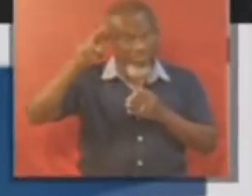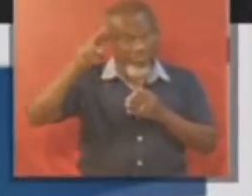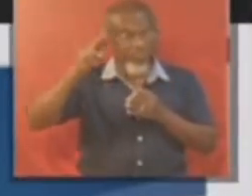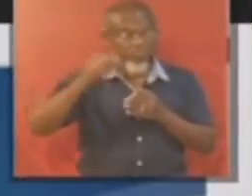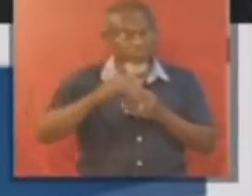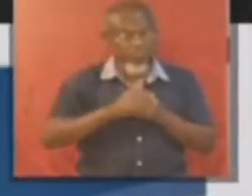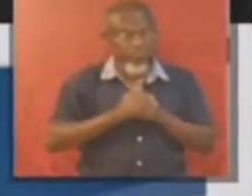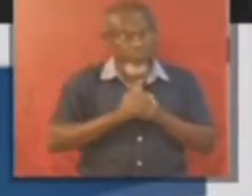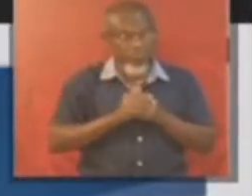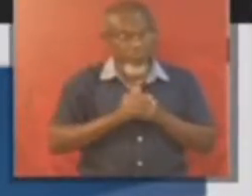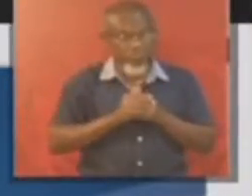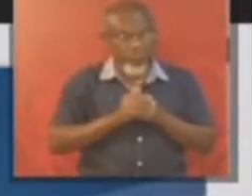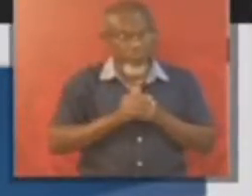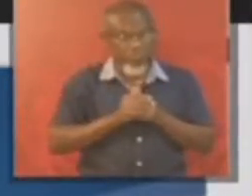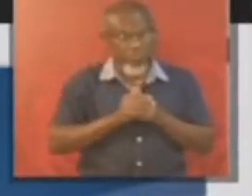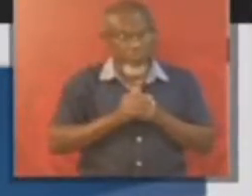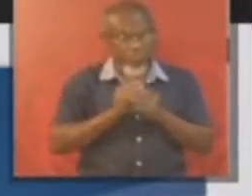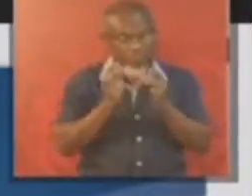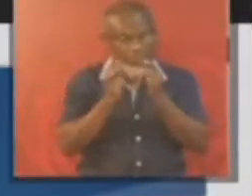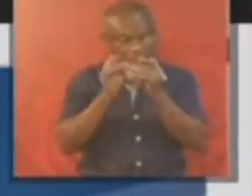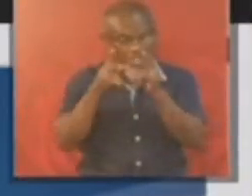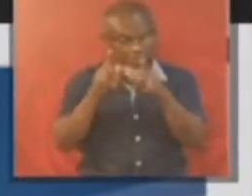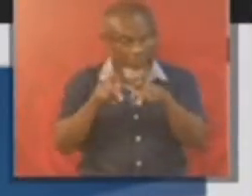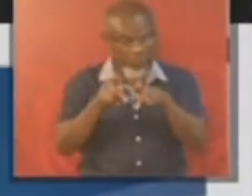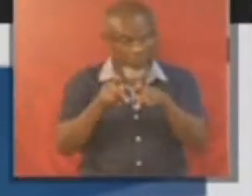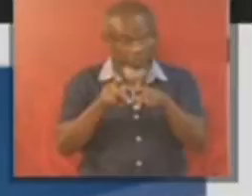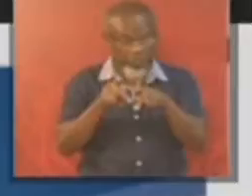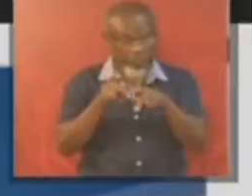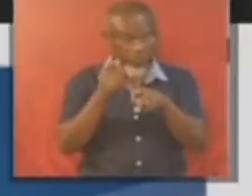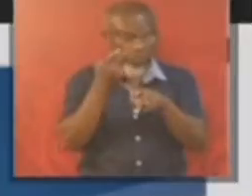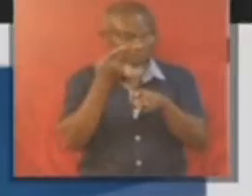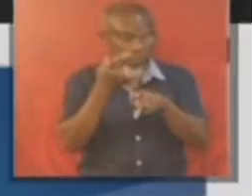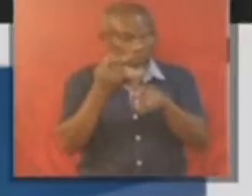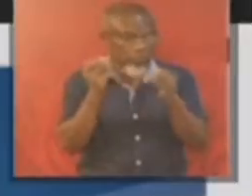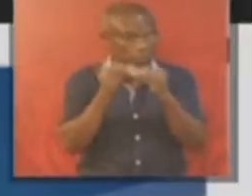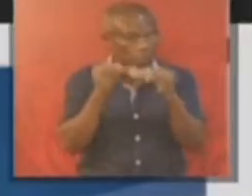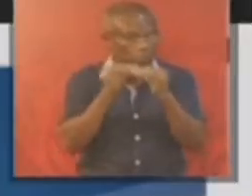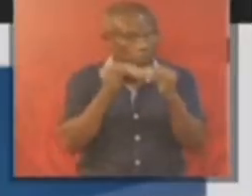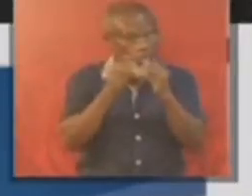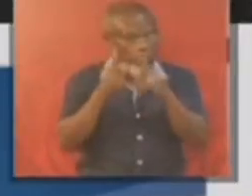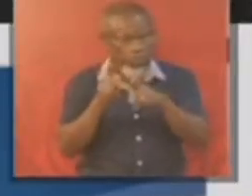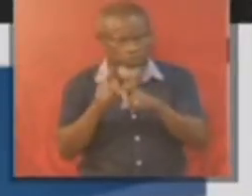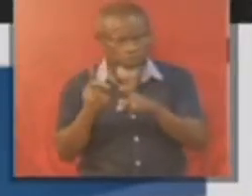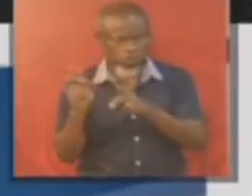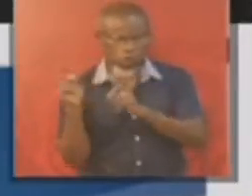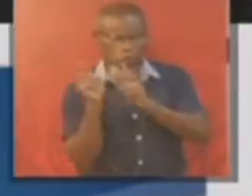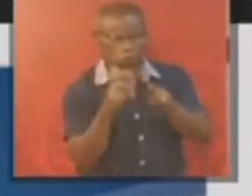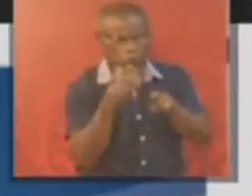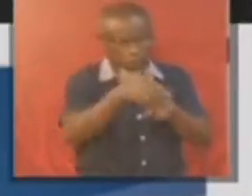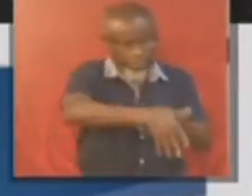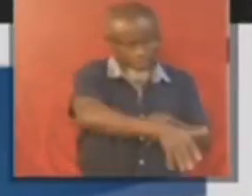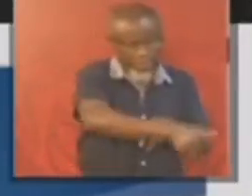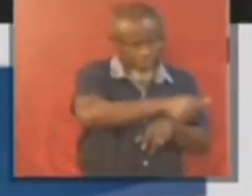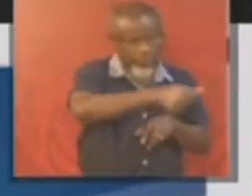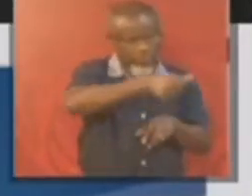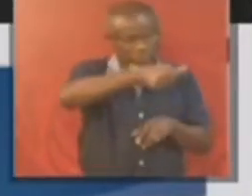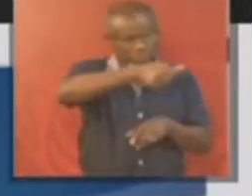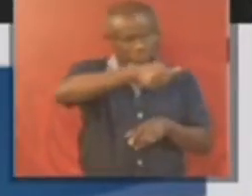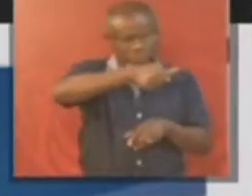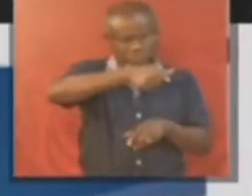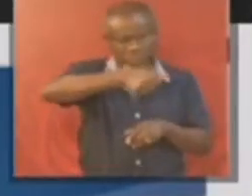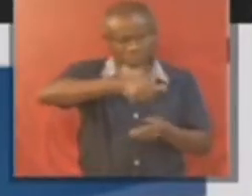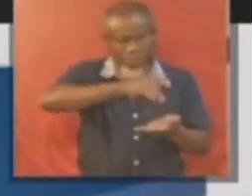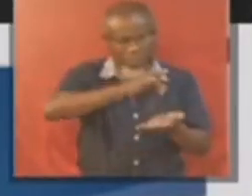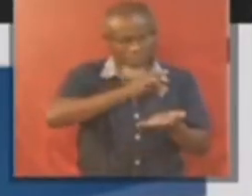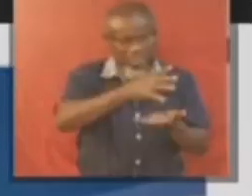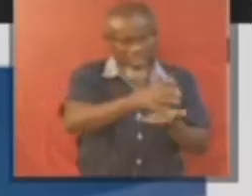increased compliance on persons picking up medications. So generally in our national setting, we have at least 10%